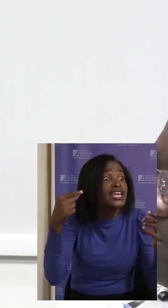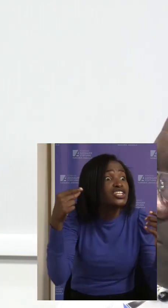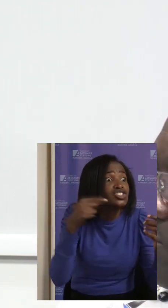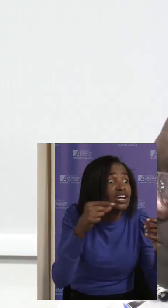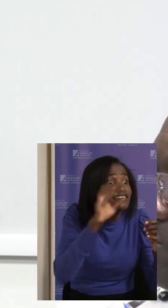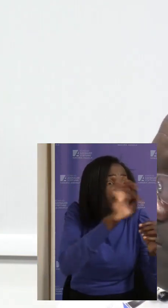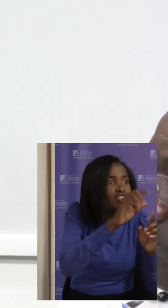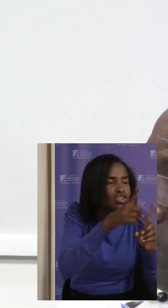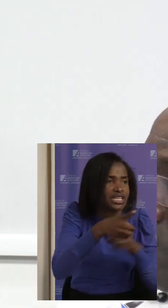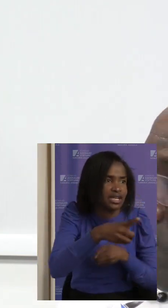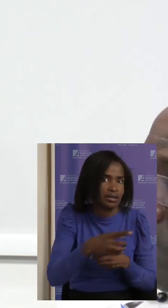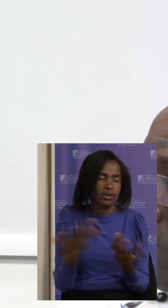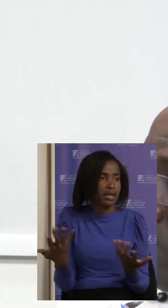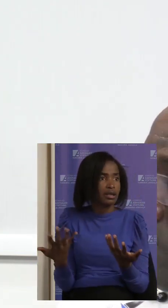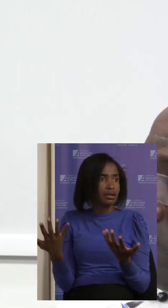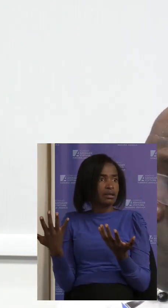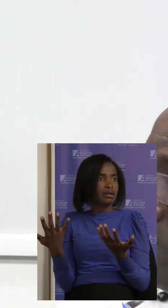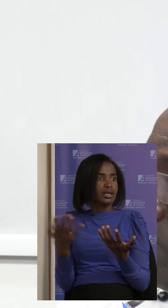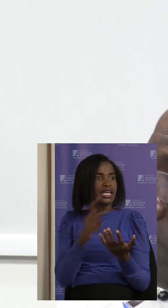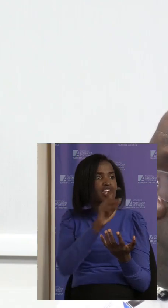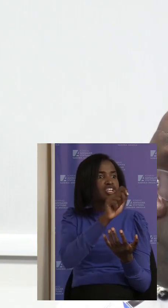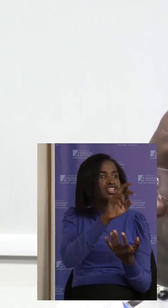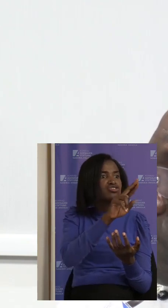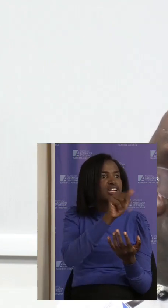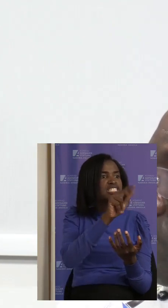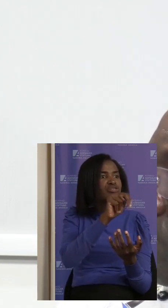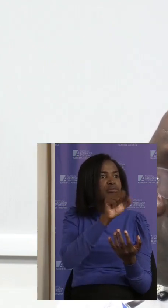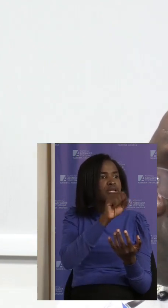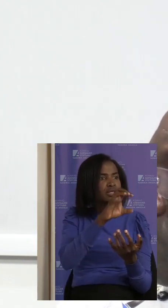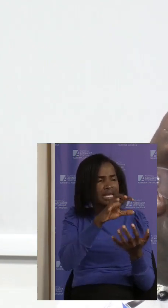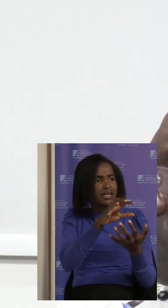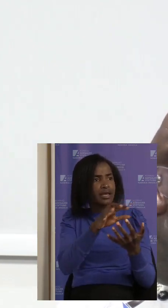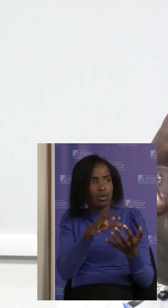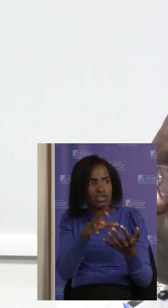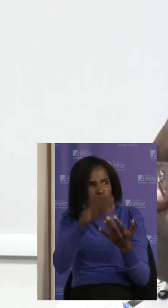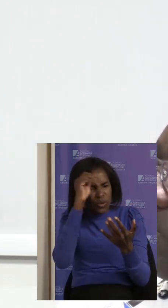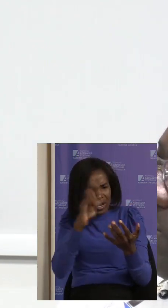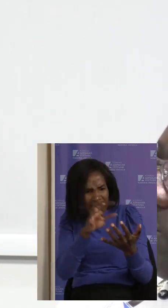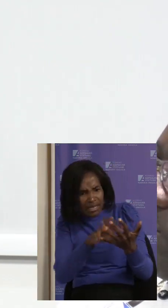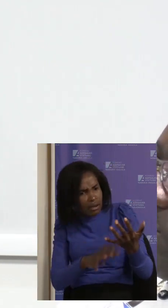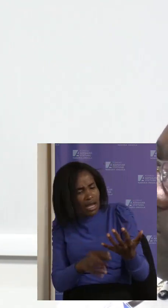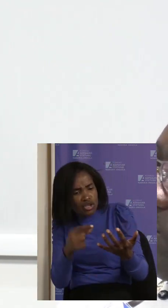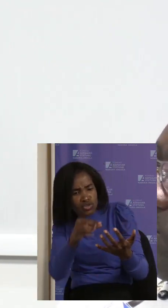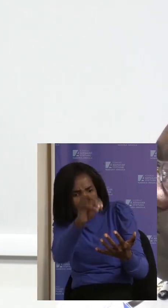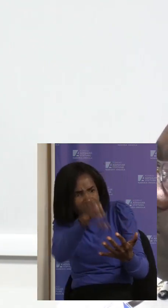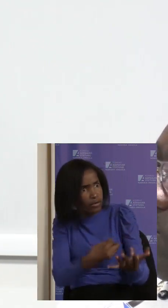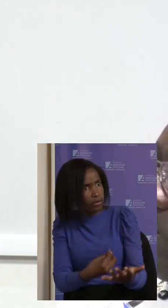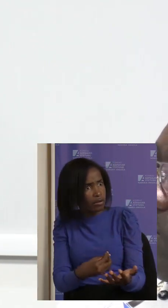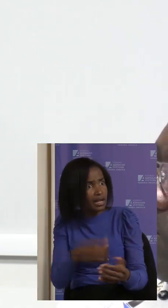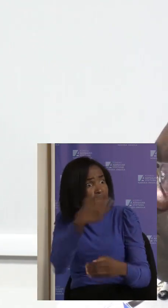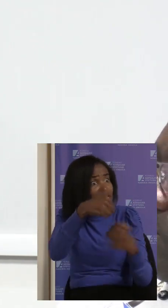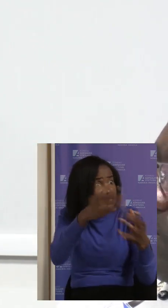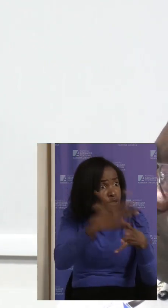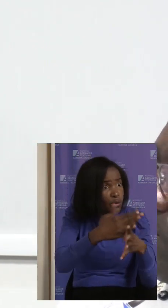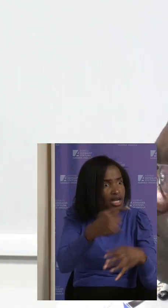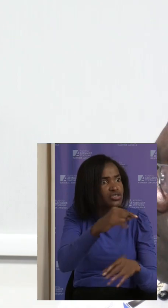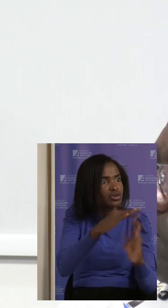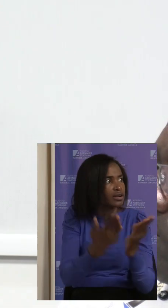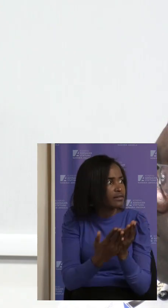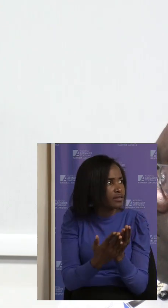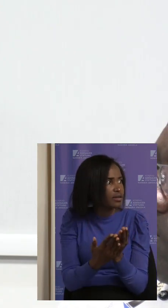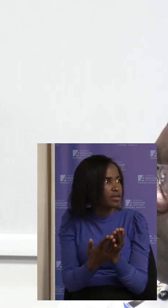is at honors? The geography there, if you find it, it will not be geography. It will